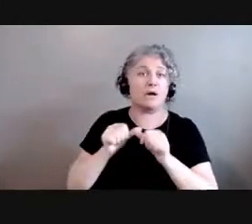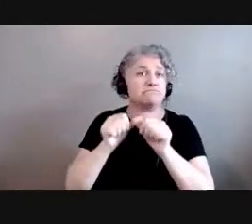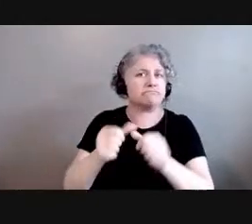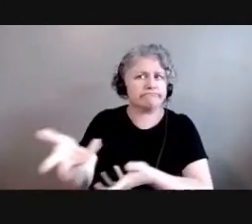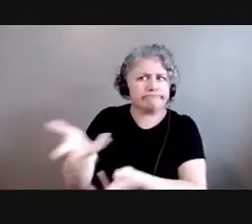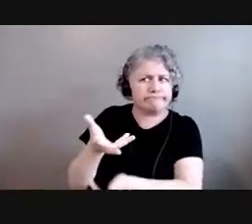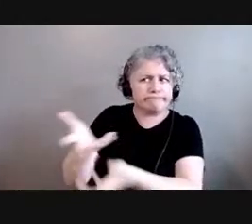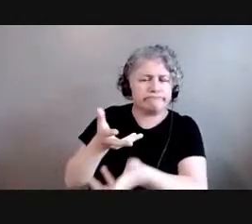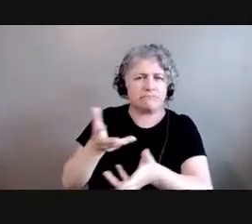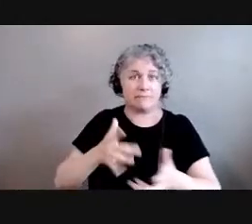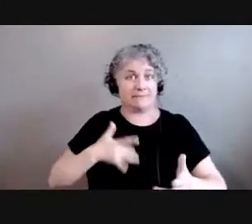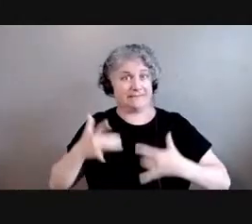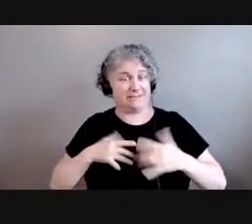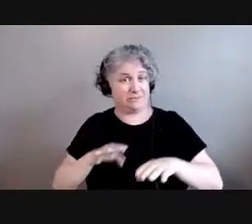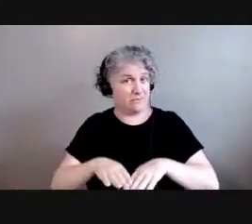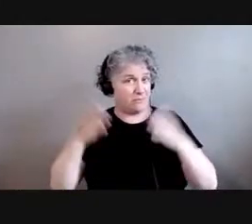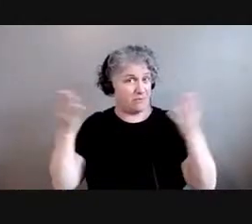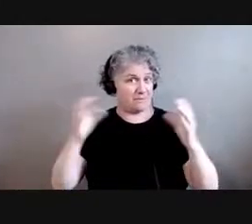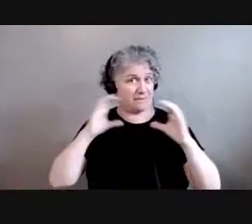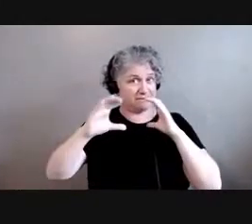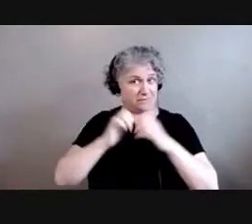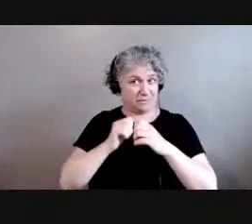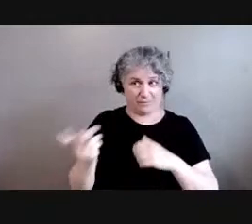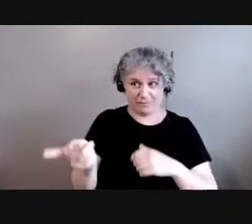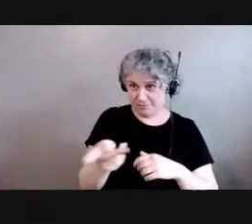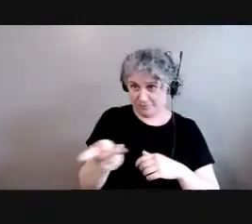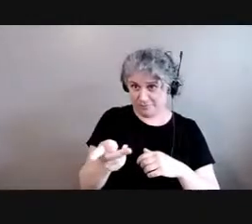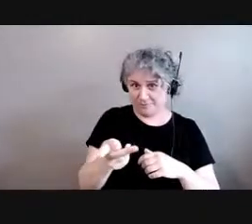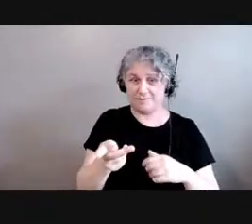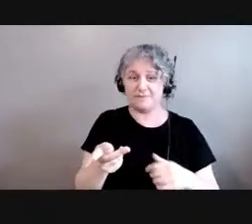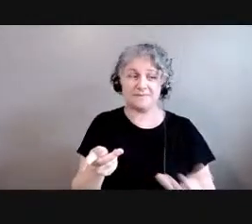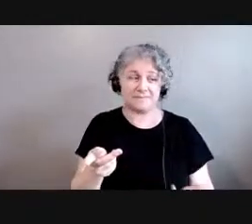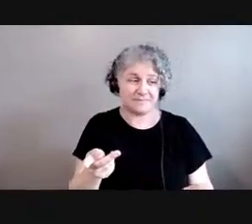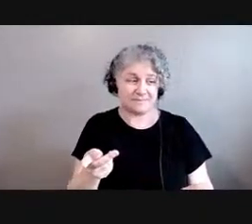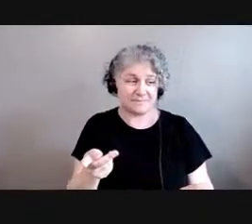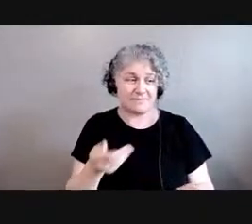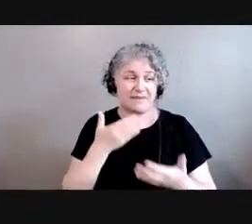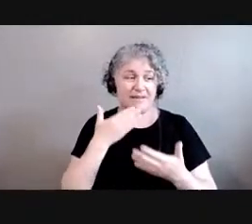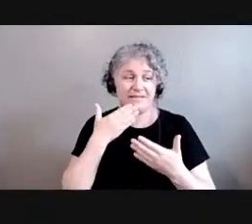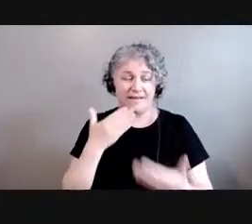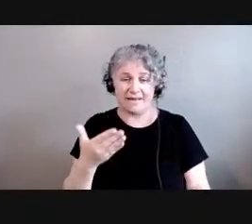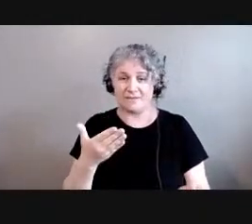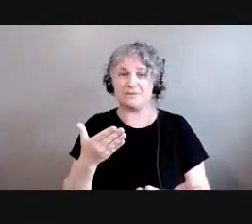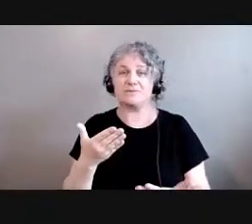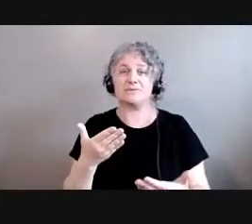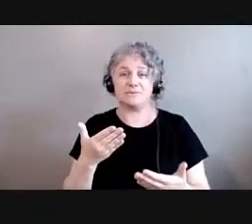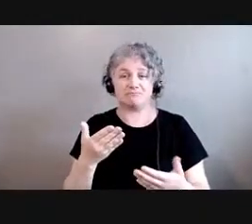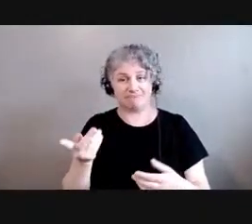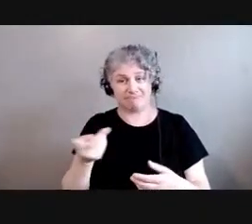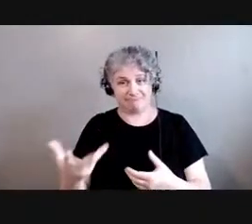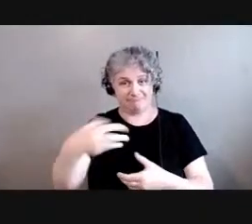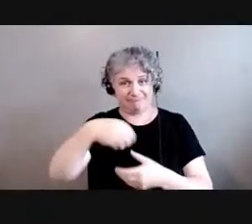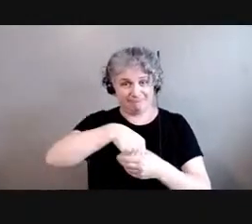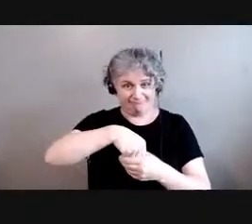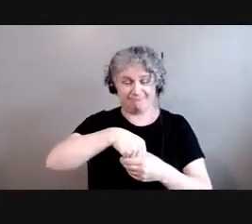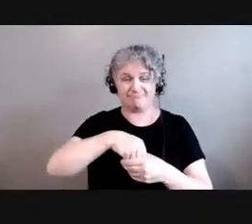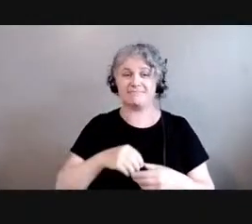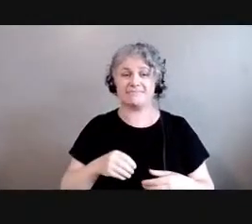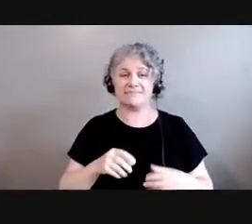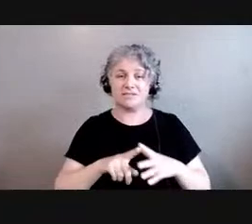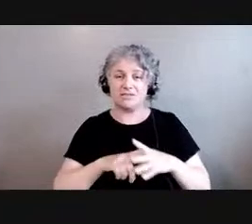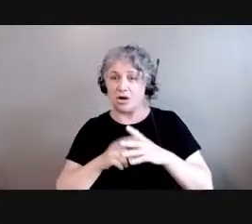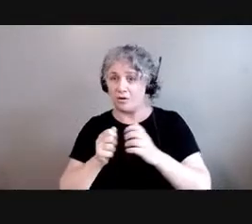to get into this conversation with both of you today. So thank you both for joining us. I'm going to start with